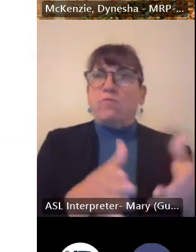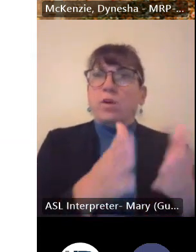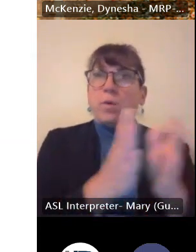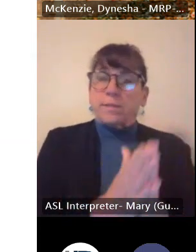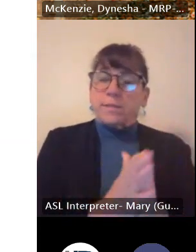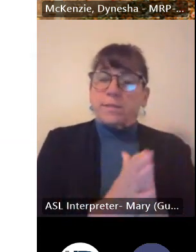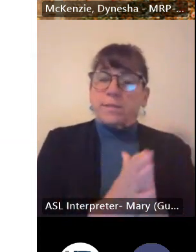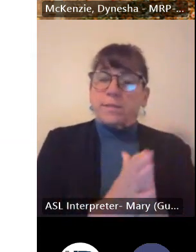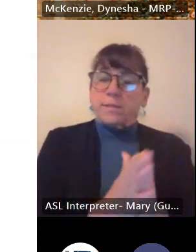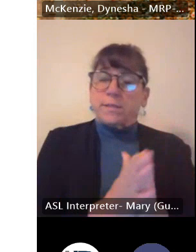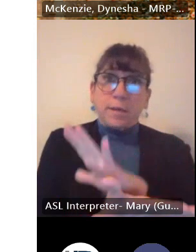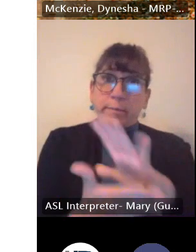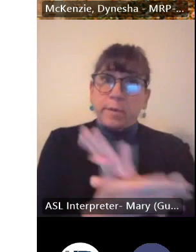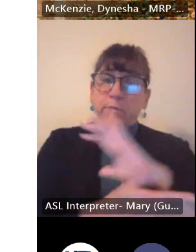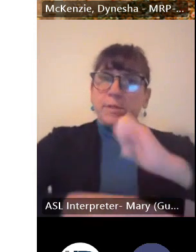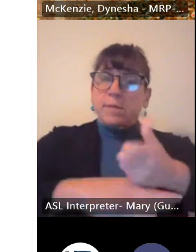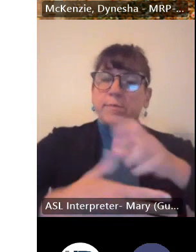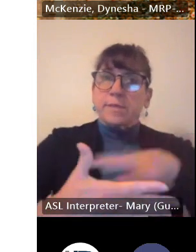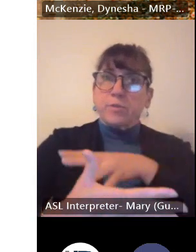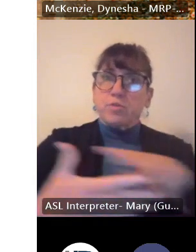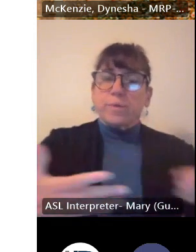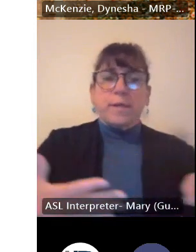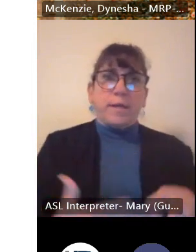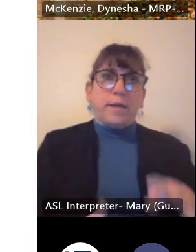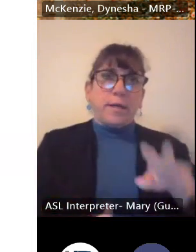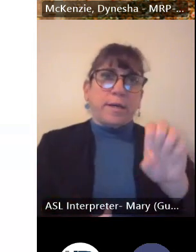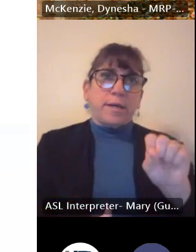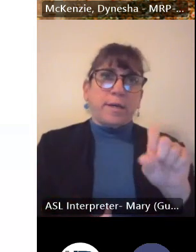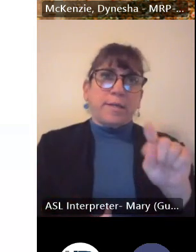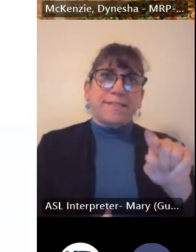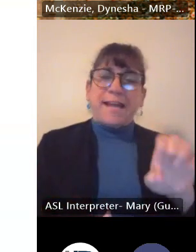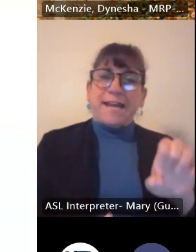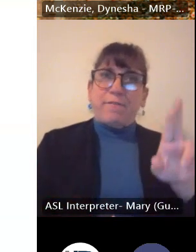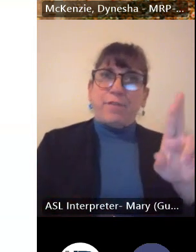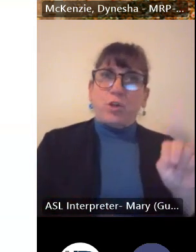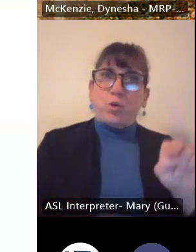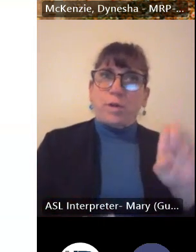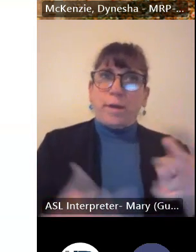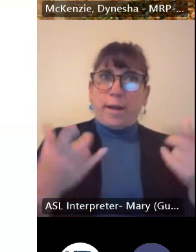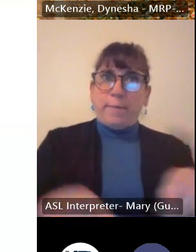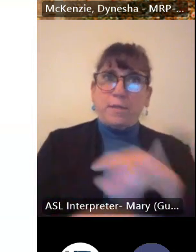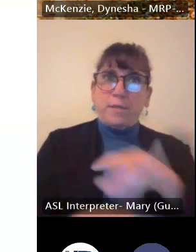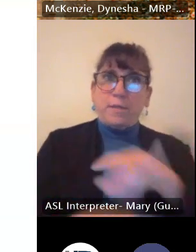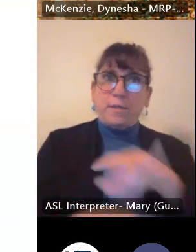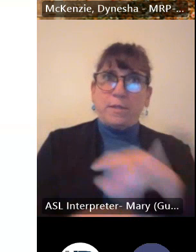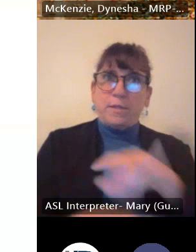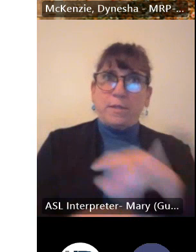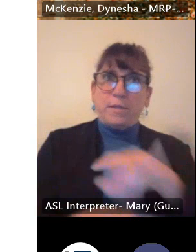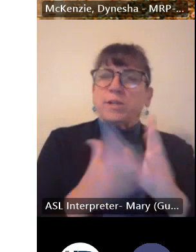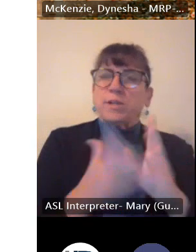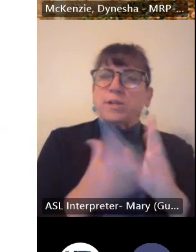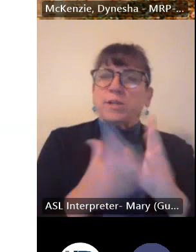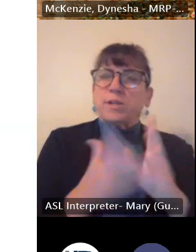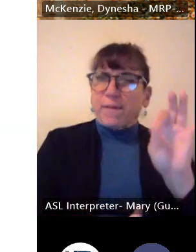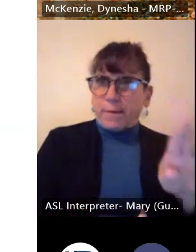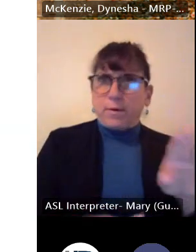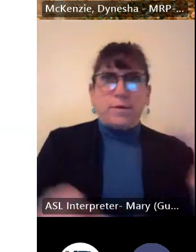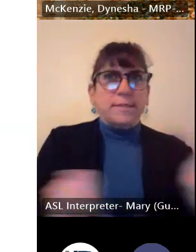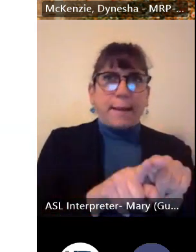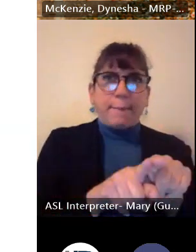We've set the schedule to be the State of the Union happens in January, and then the budget comes later in February saying